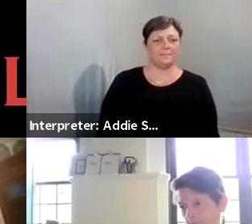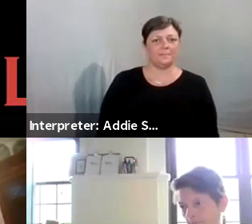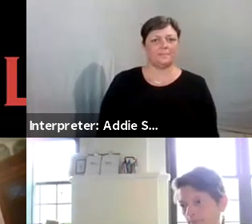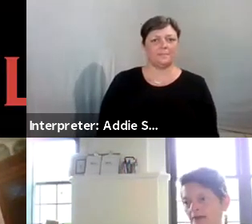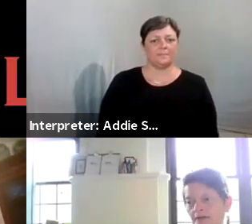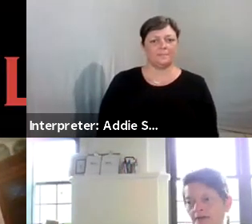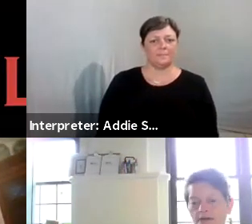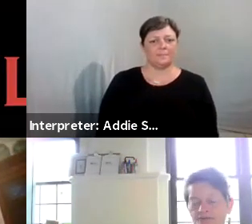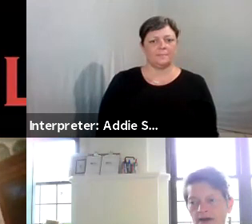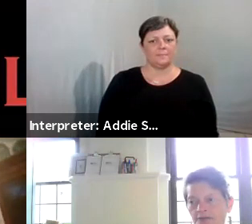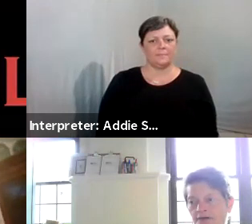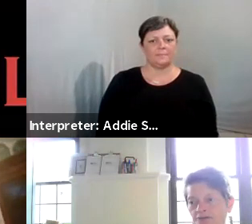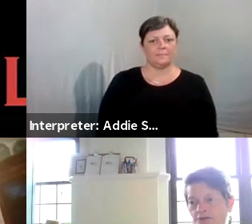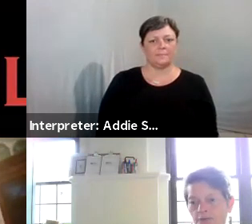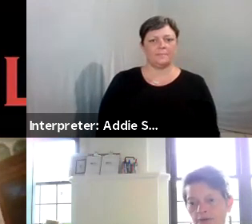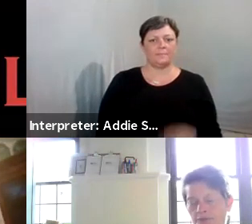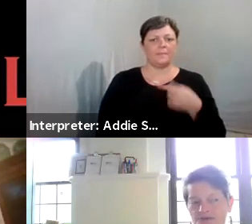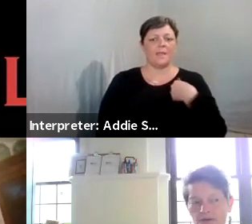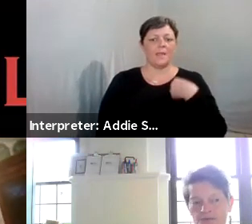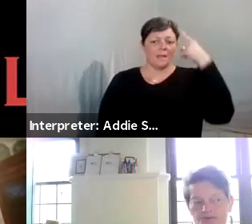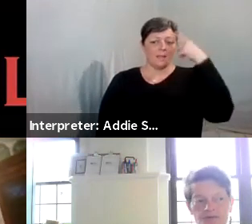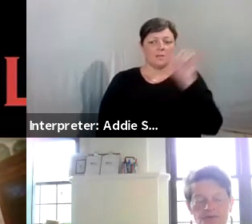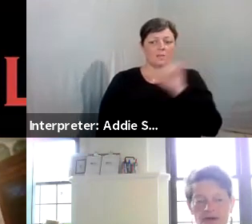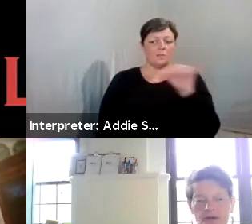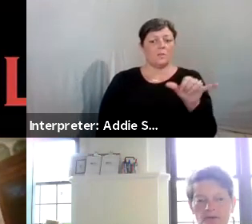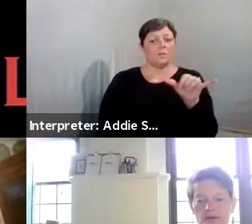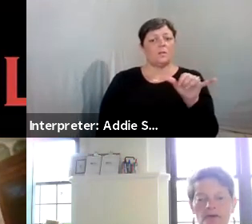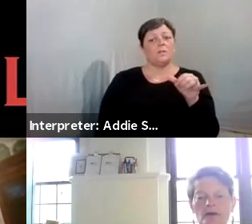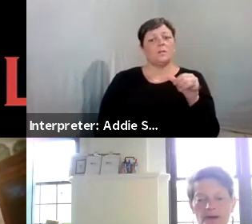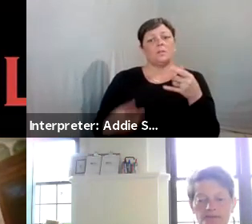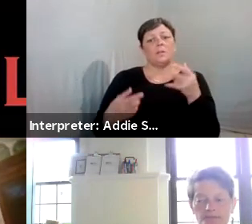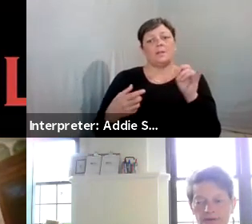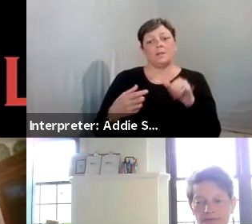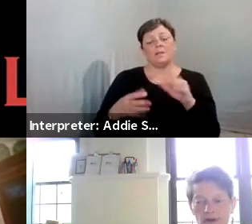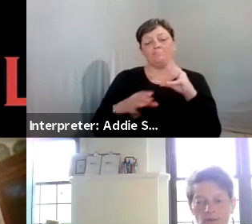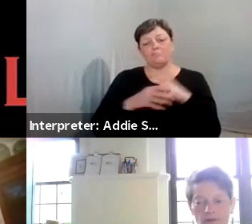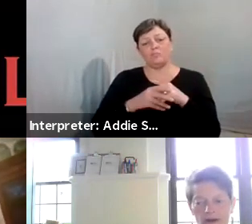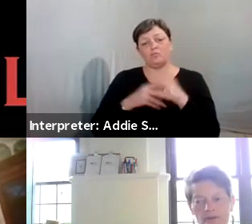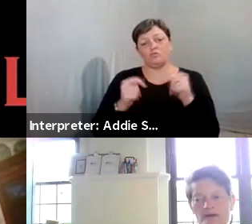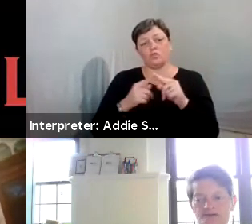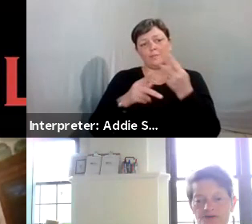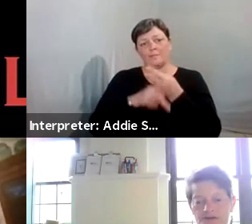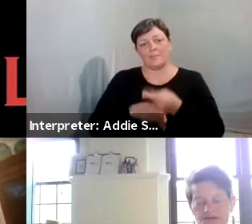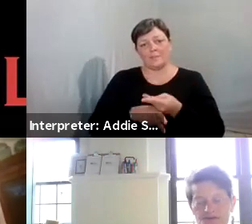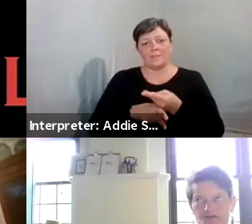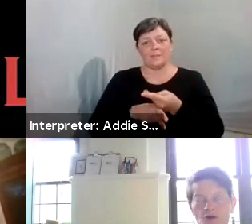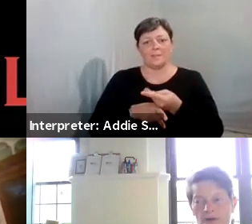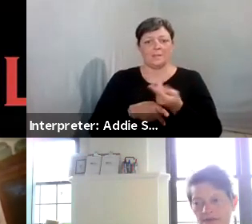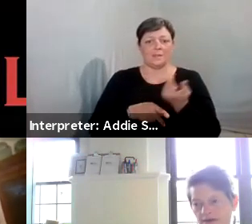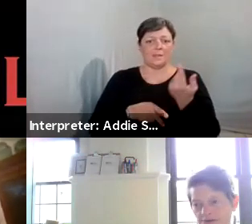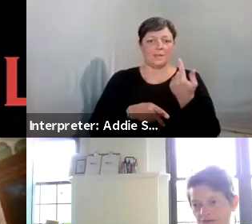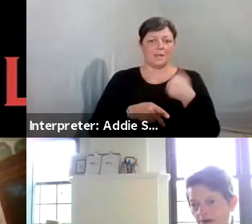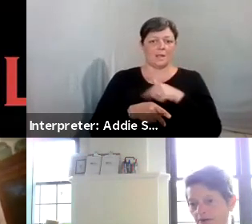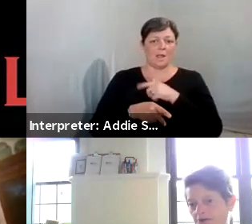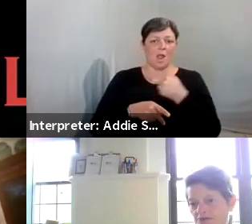I think too, this goes to trying again to figure out what our IL messaging is. There's so